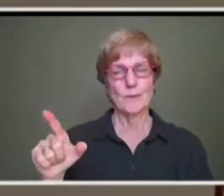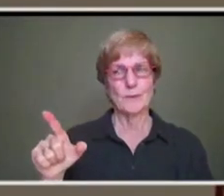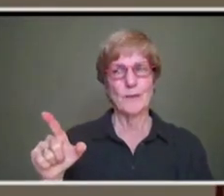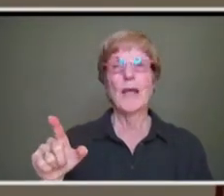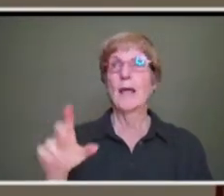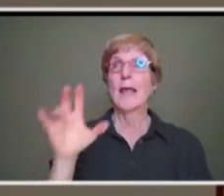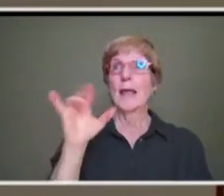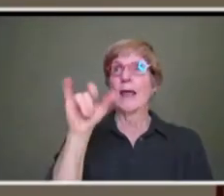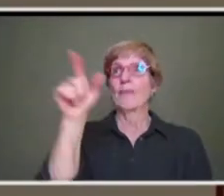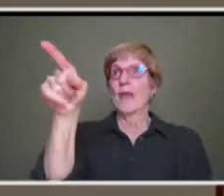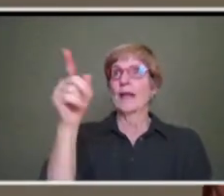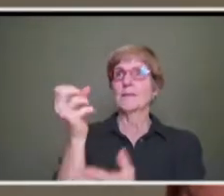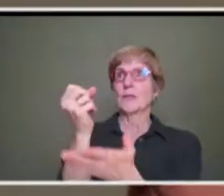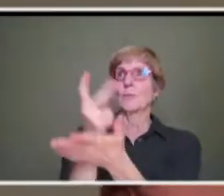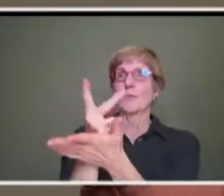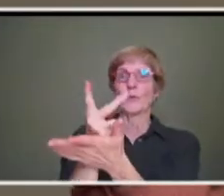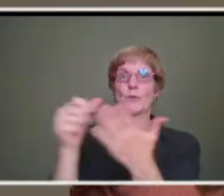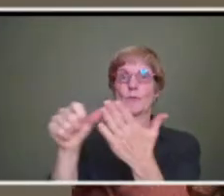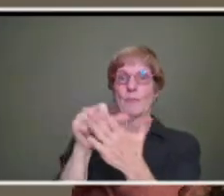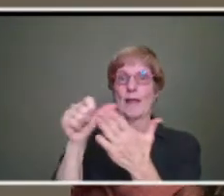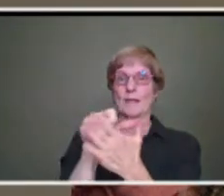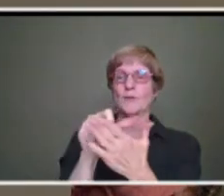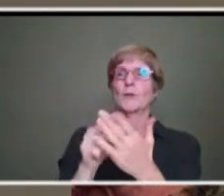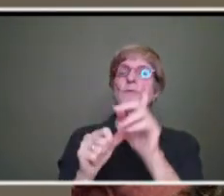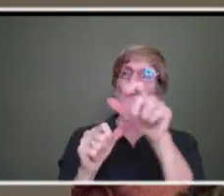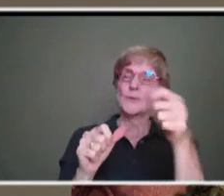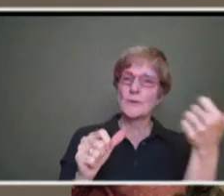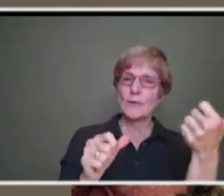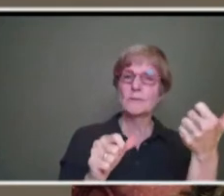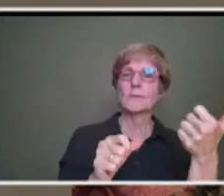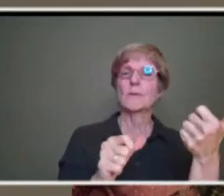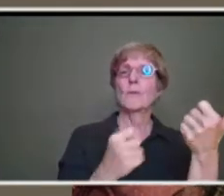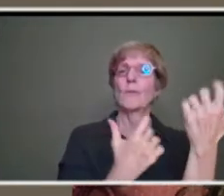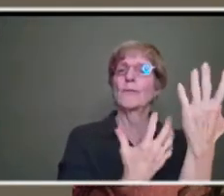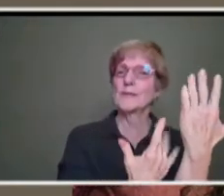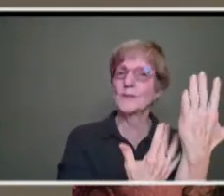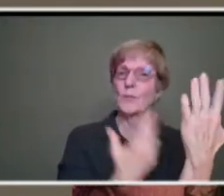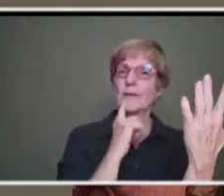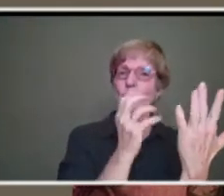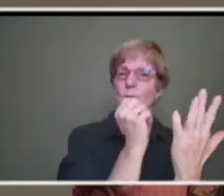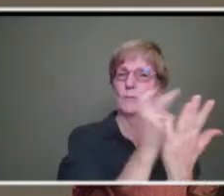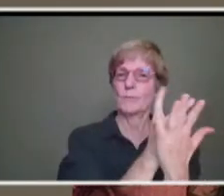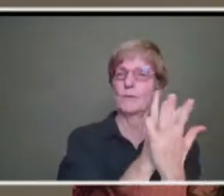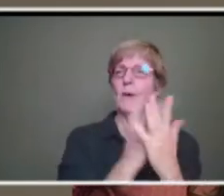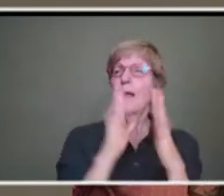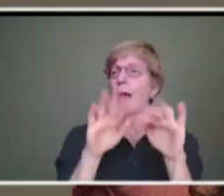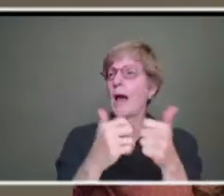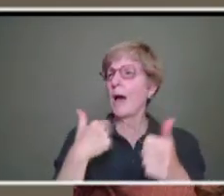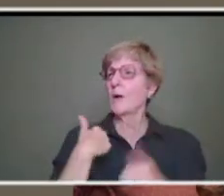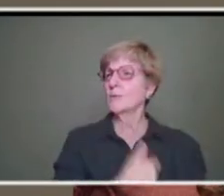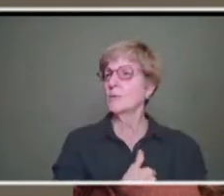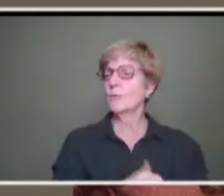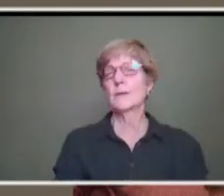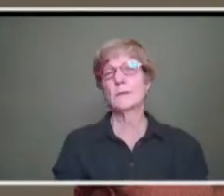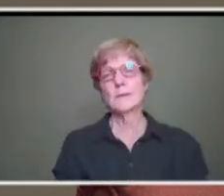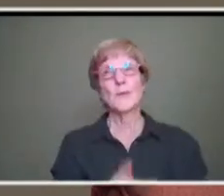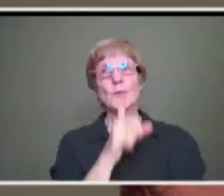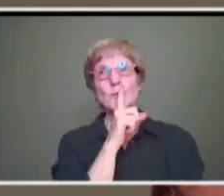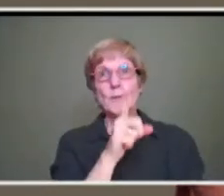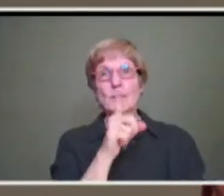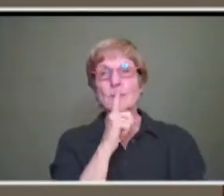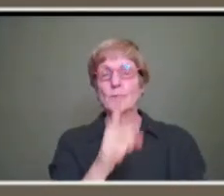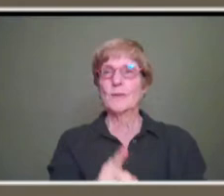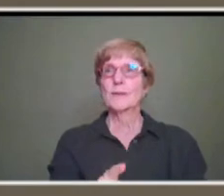then that's just the approved page there's a pending page as well how are we truly truly capturing